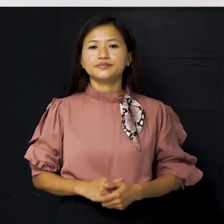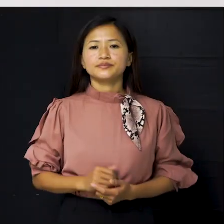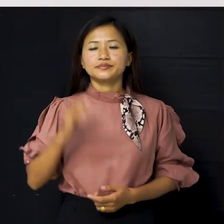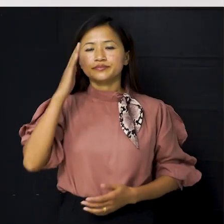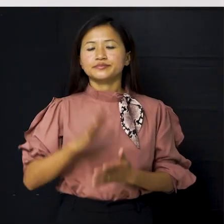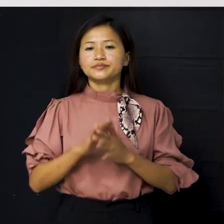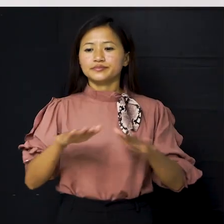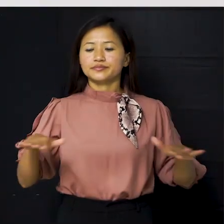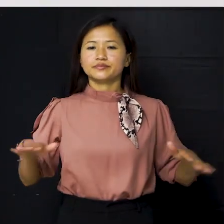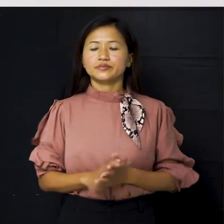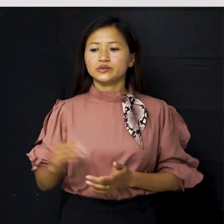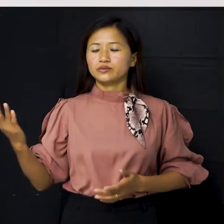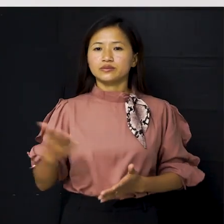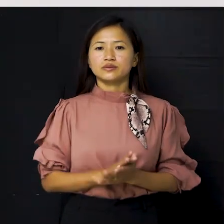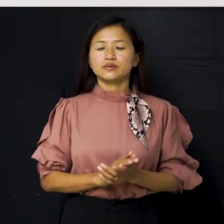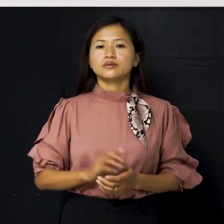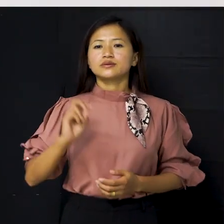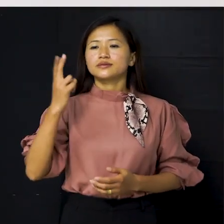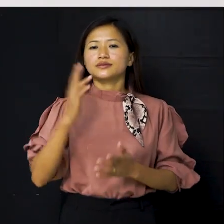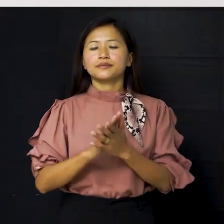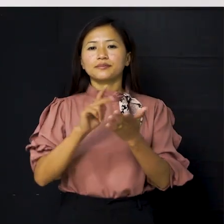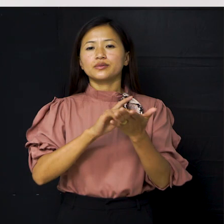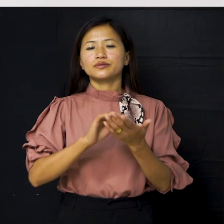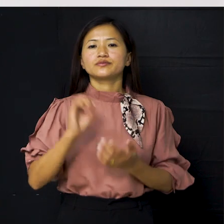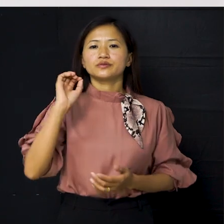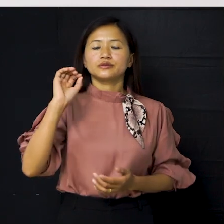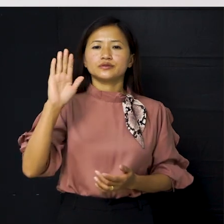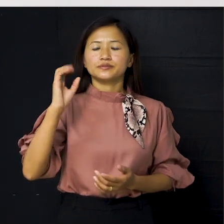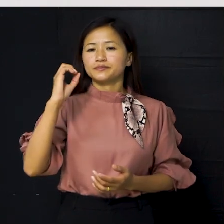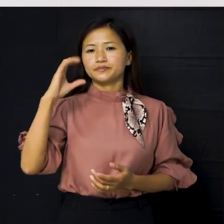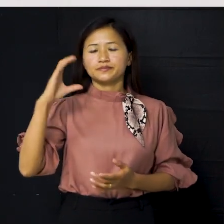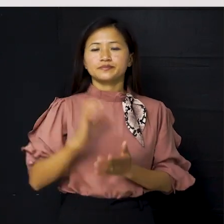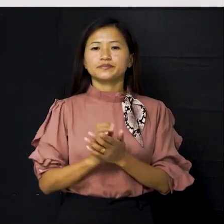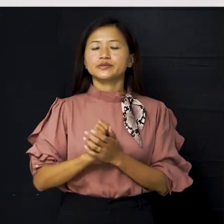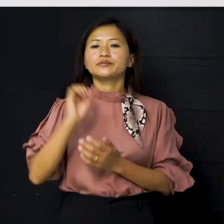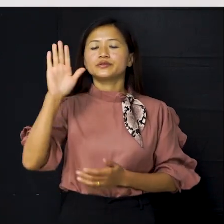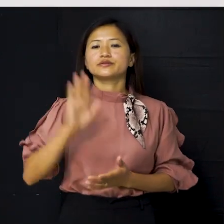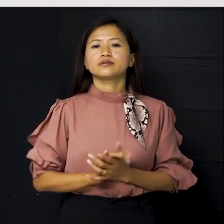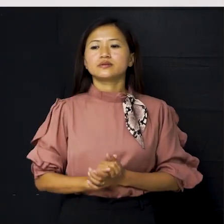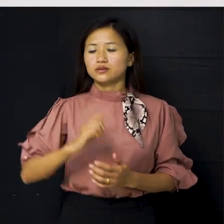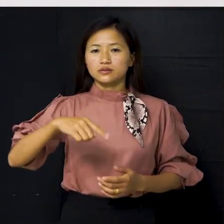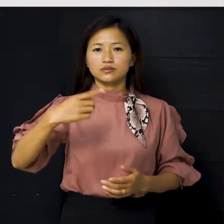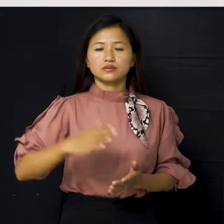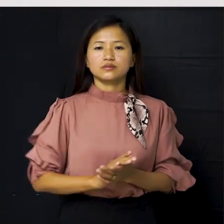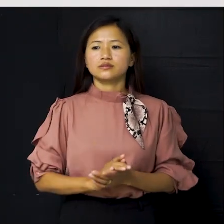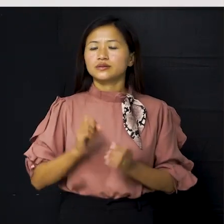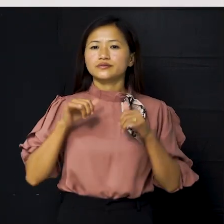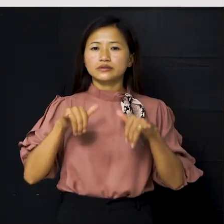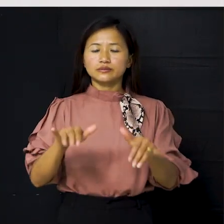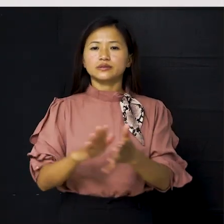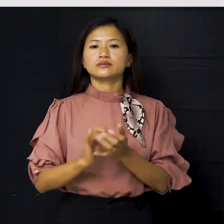Hello students, welcome back to the second part of chapter 5. Now I'm going to continue with the